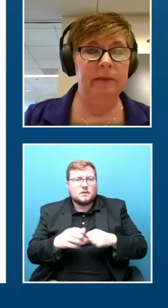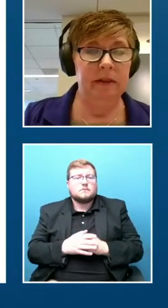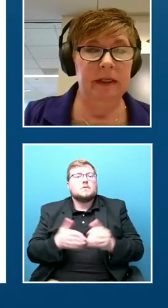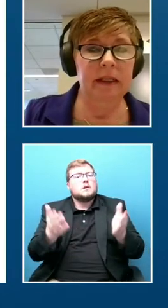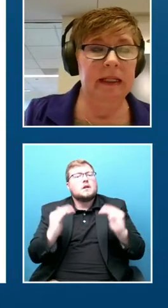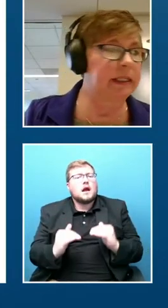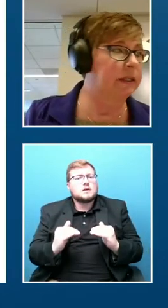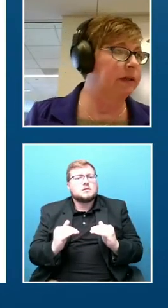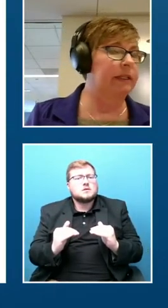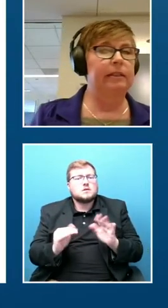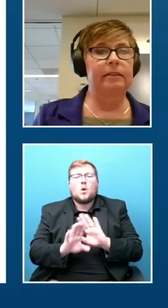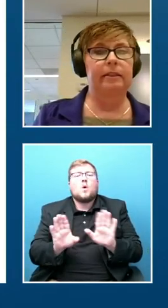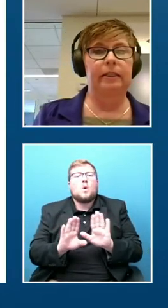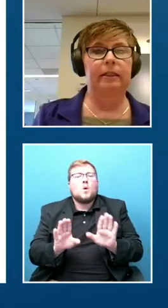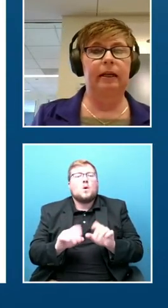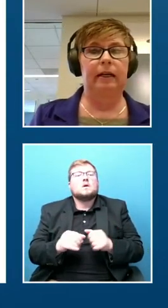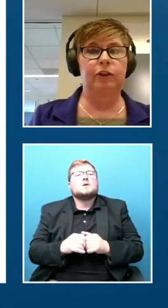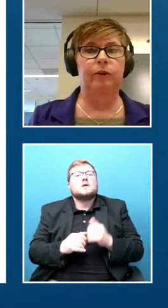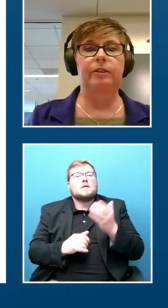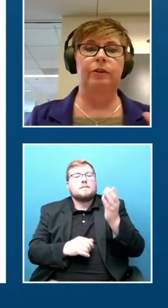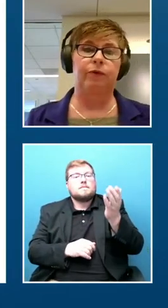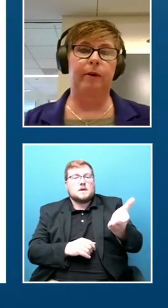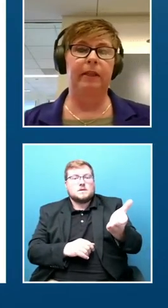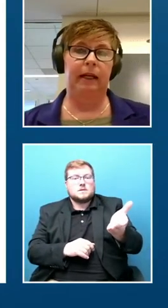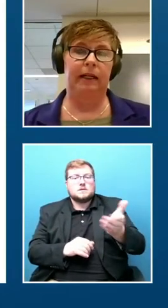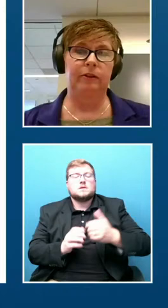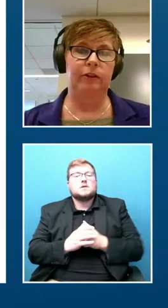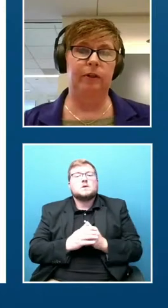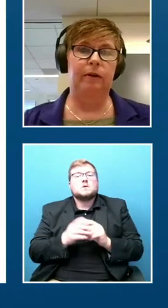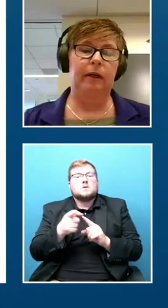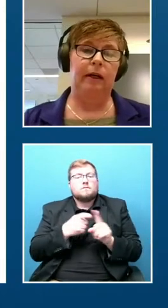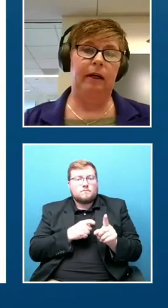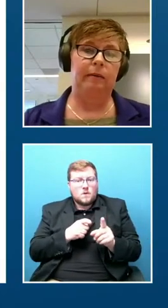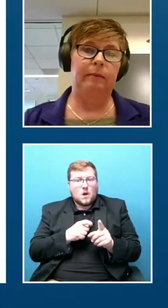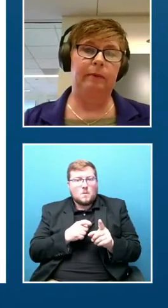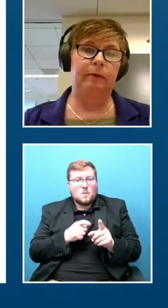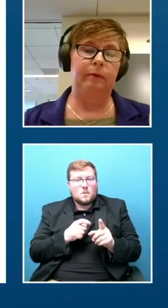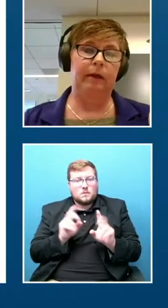Oh, wait, I'm sorry. And here is the actual, this is from the answer